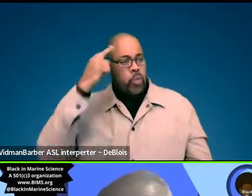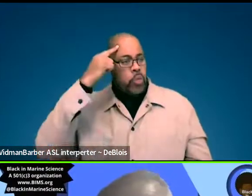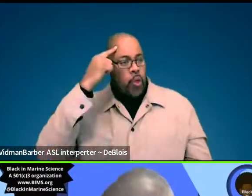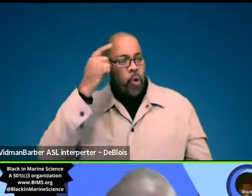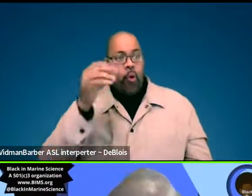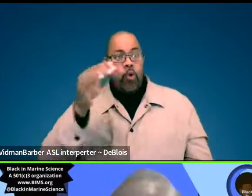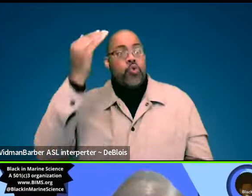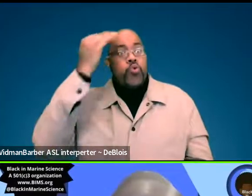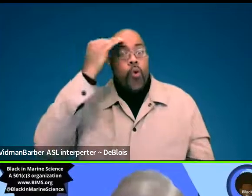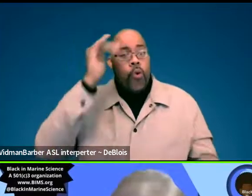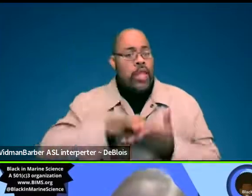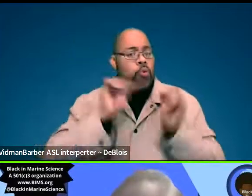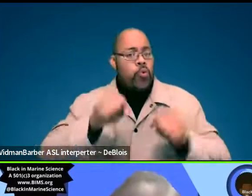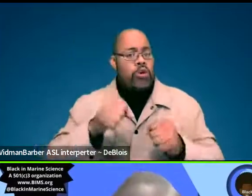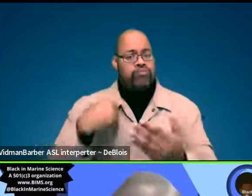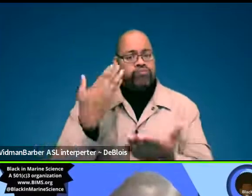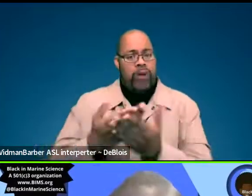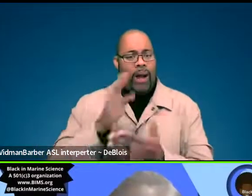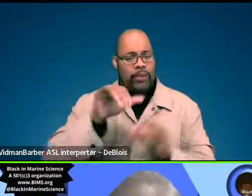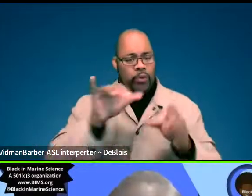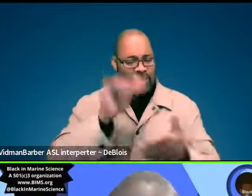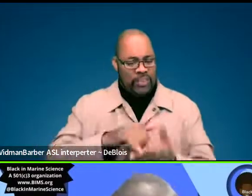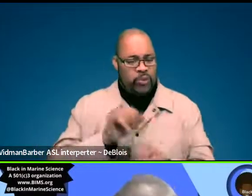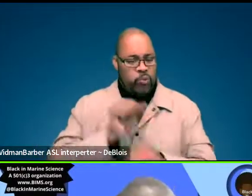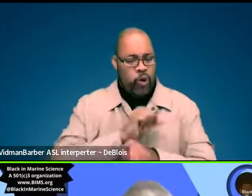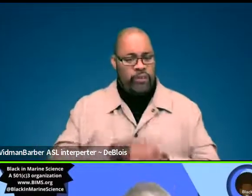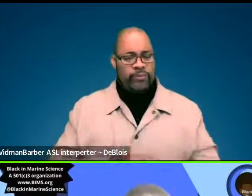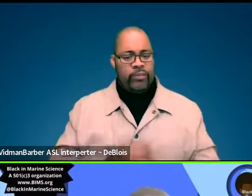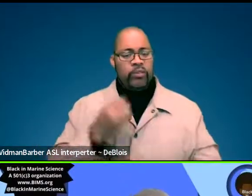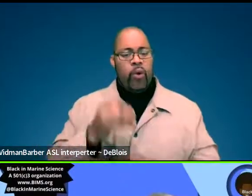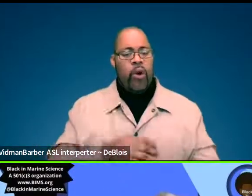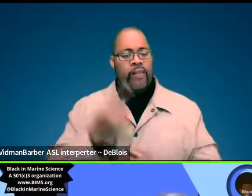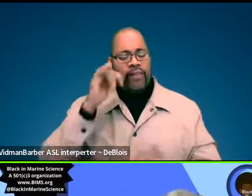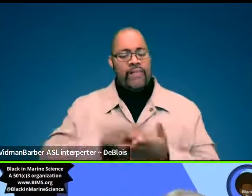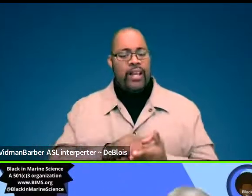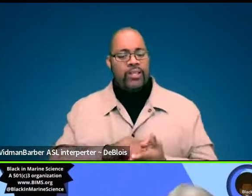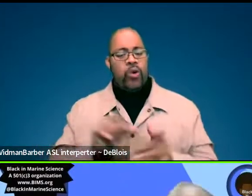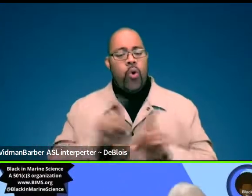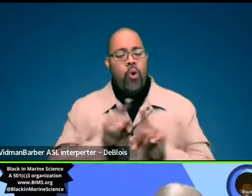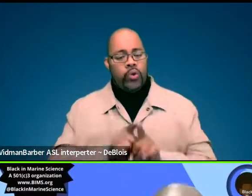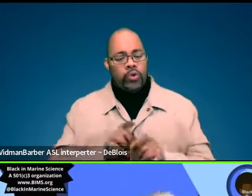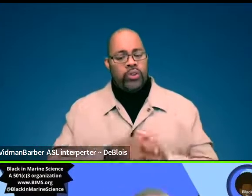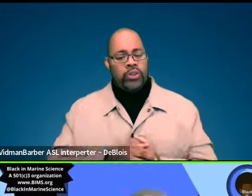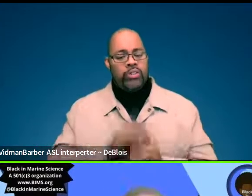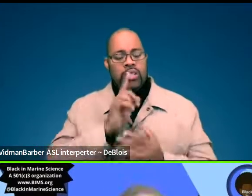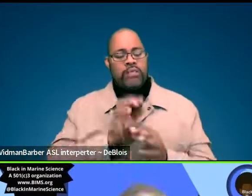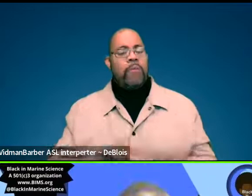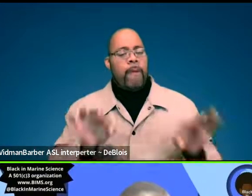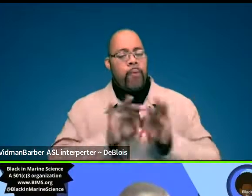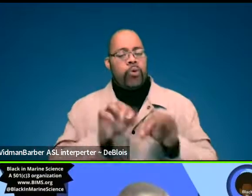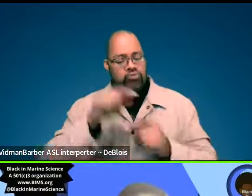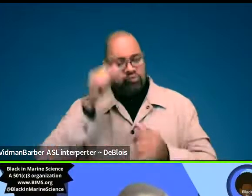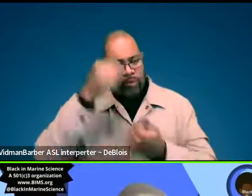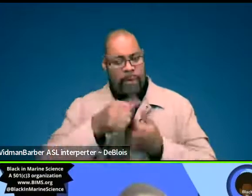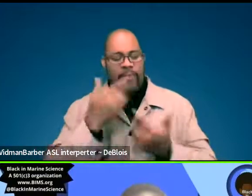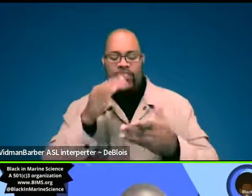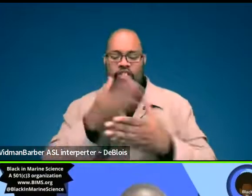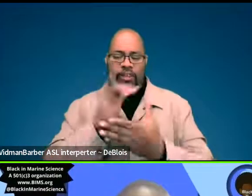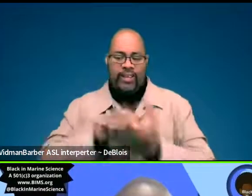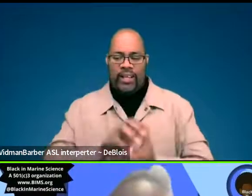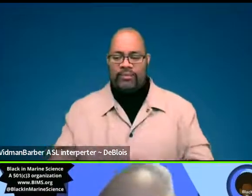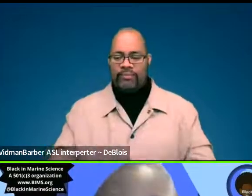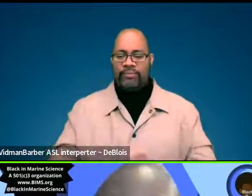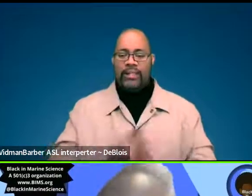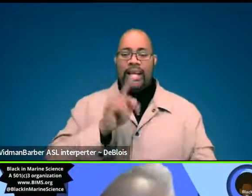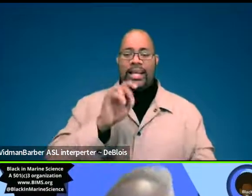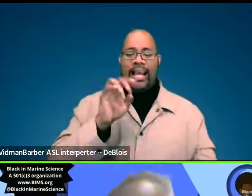or knew that you could get to by doing this, right? And so I think that also is critical to remember. Thank you for sharing that.